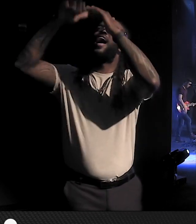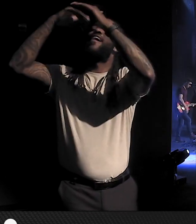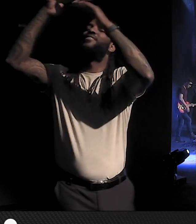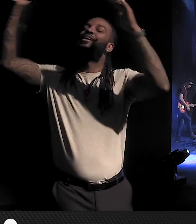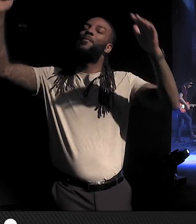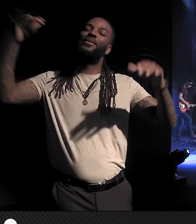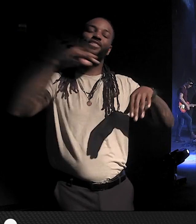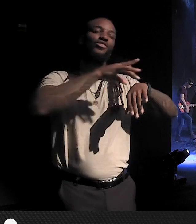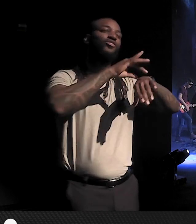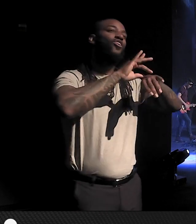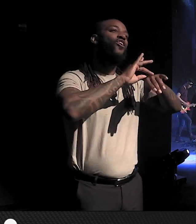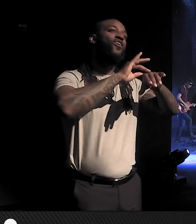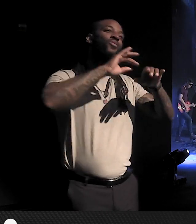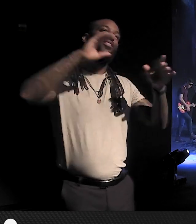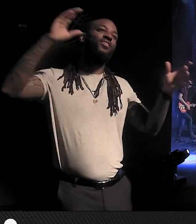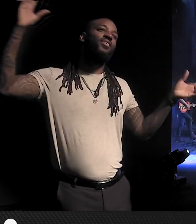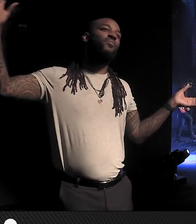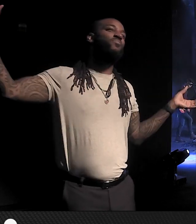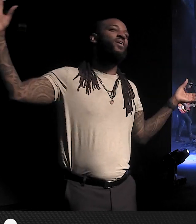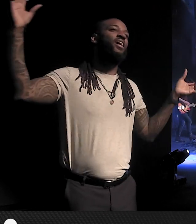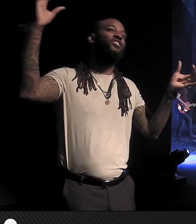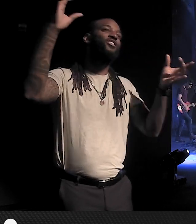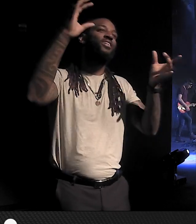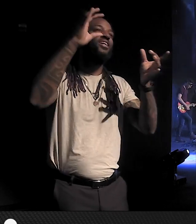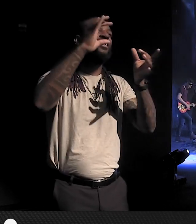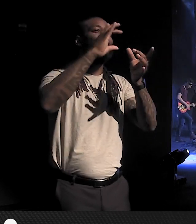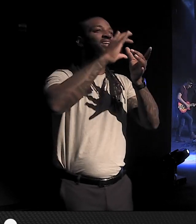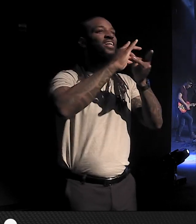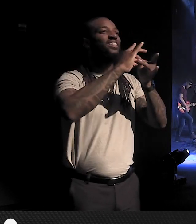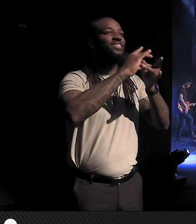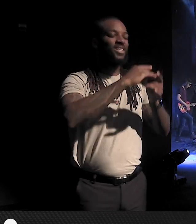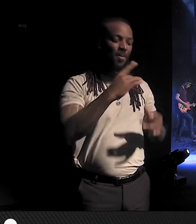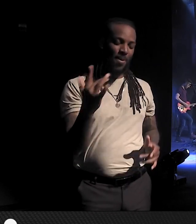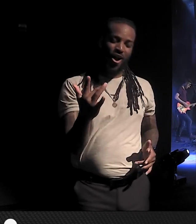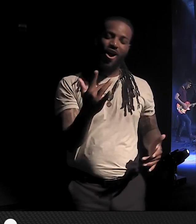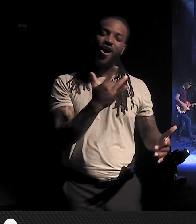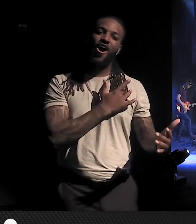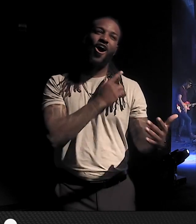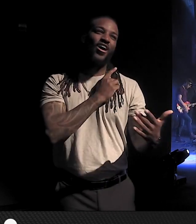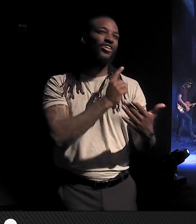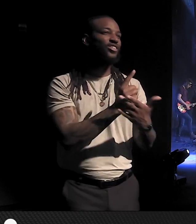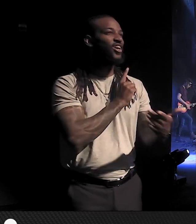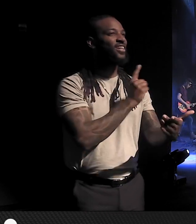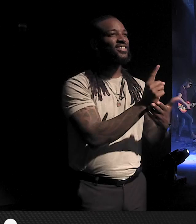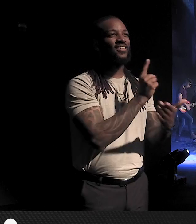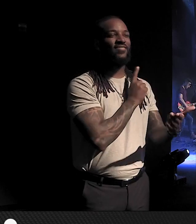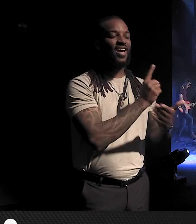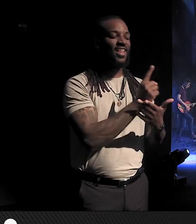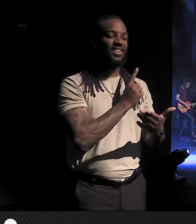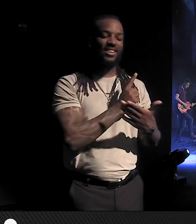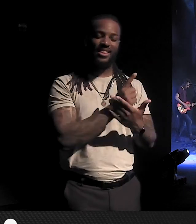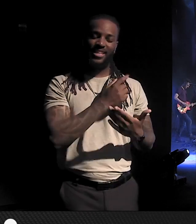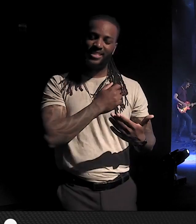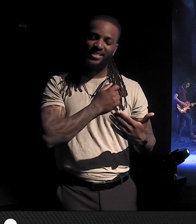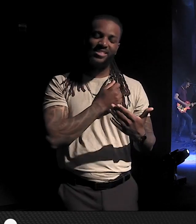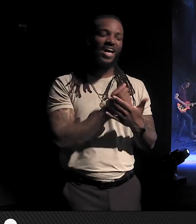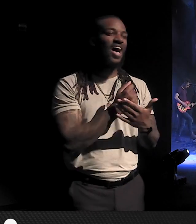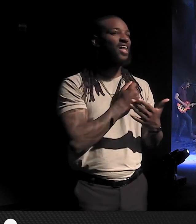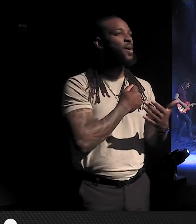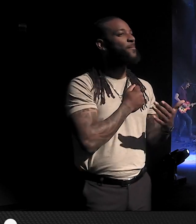So heaven meets earth like a passionate kiss. My heart turns